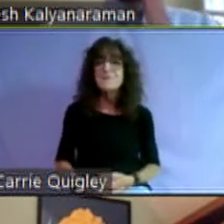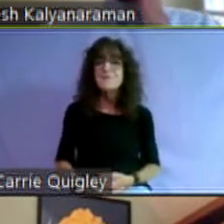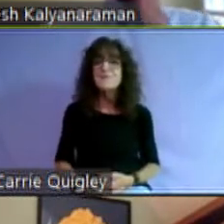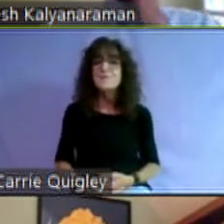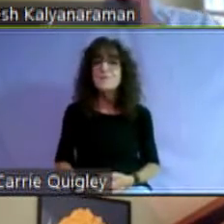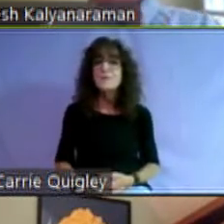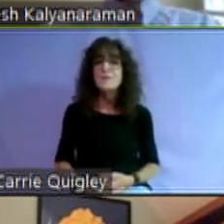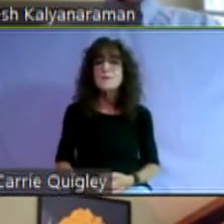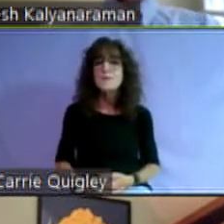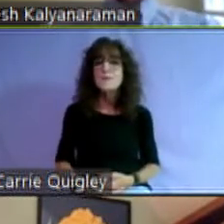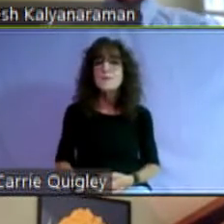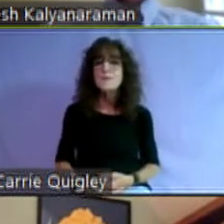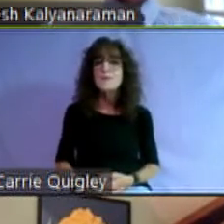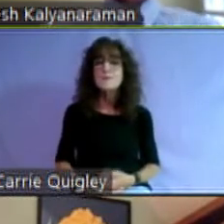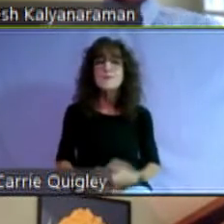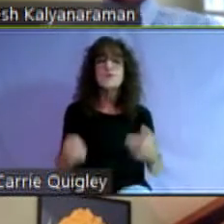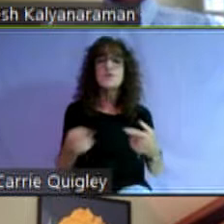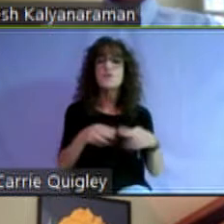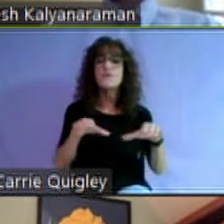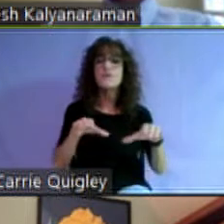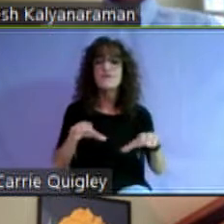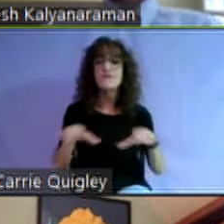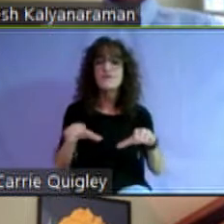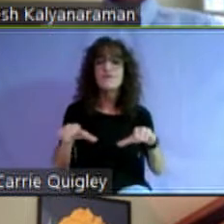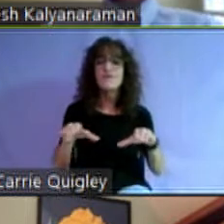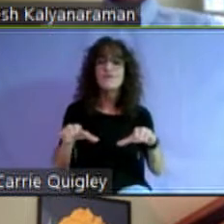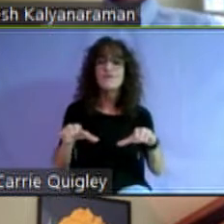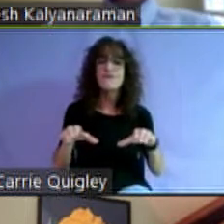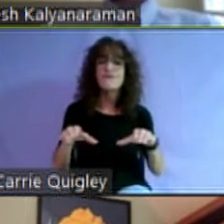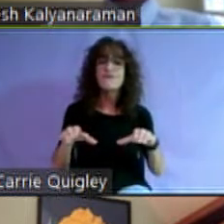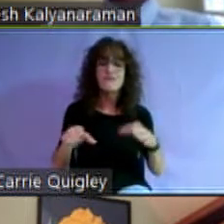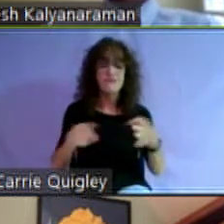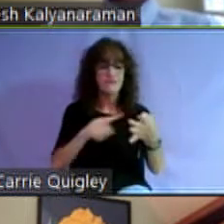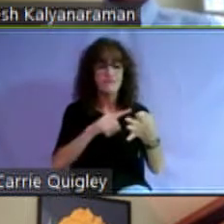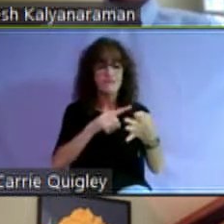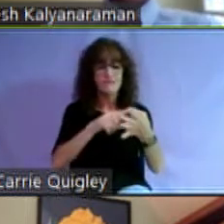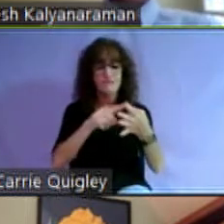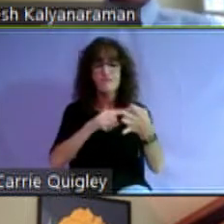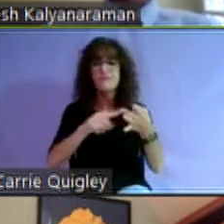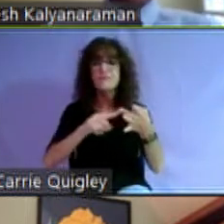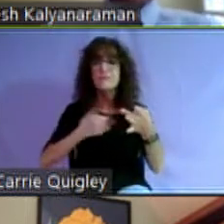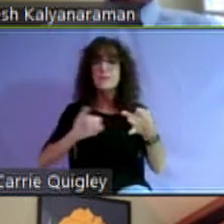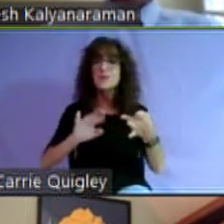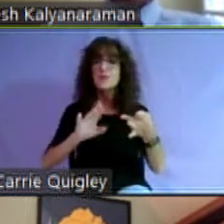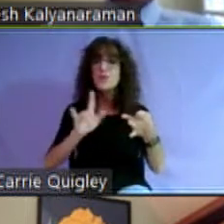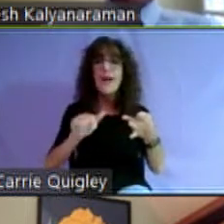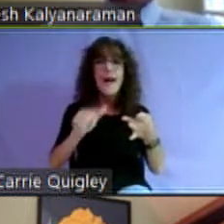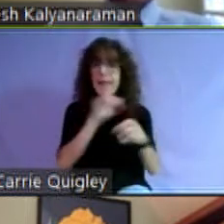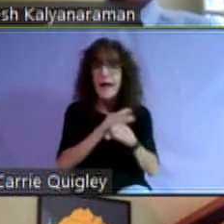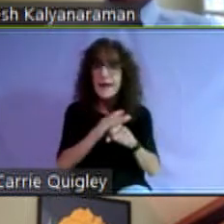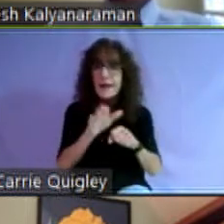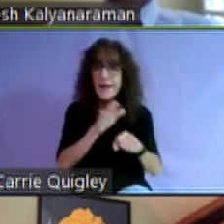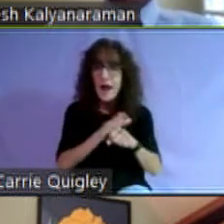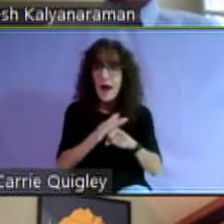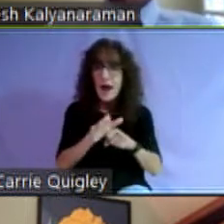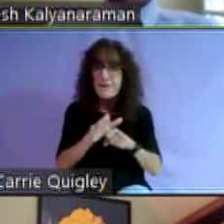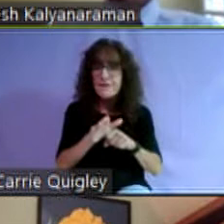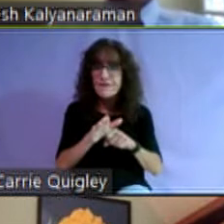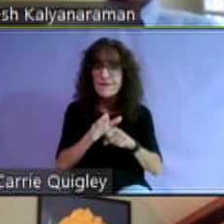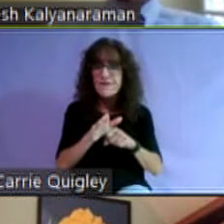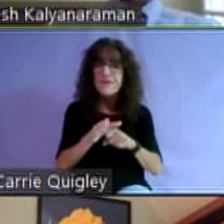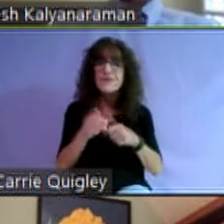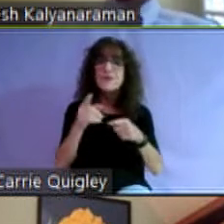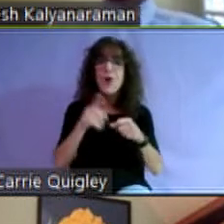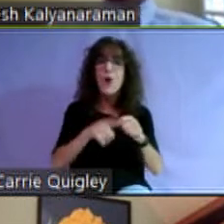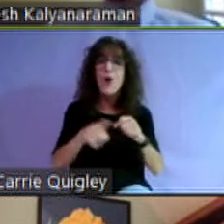So when we took these actions in early to mid July, there really weren't enough. And so that was when in July,